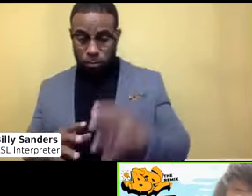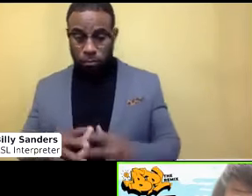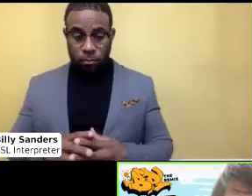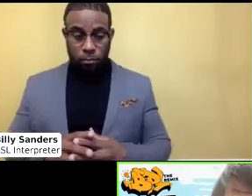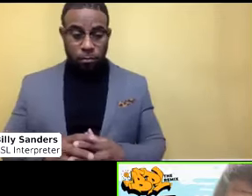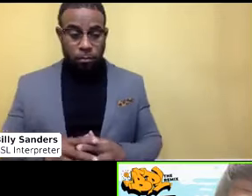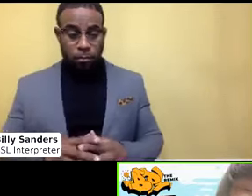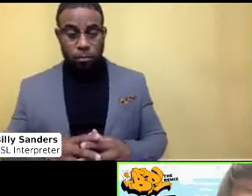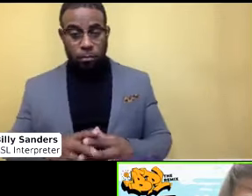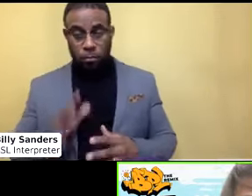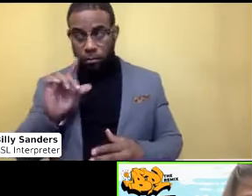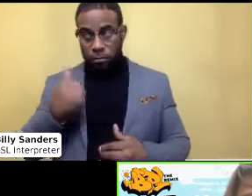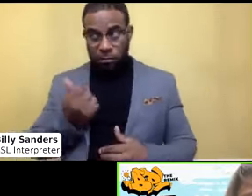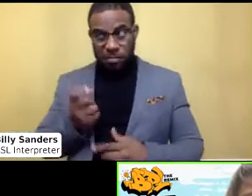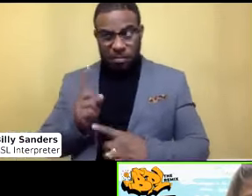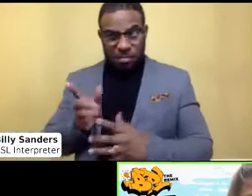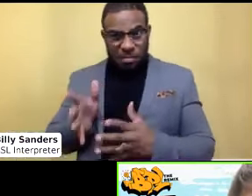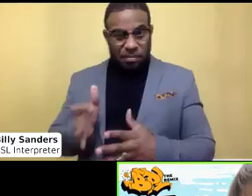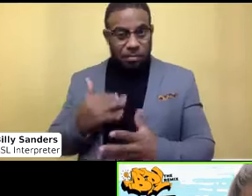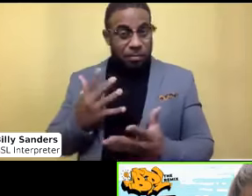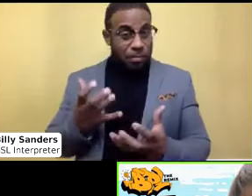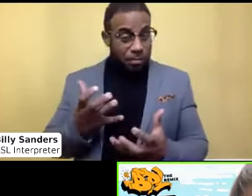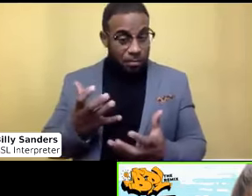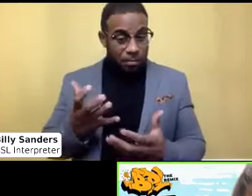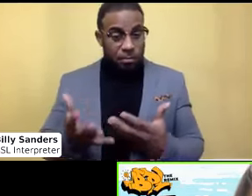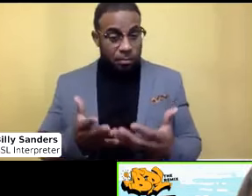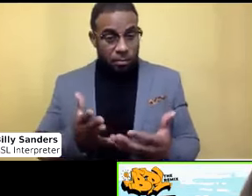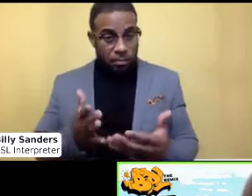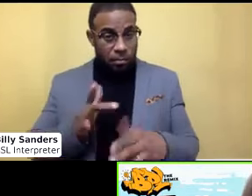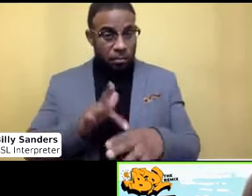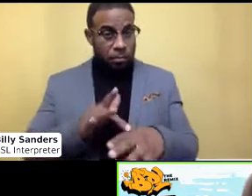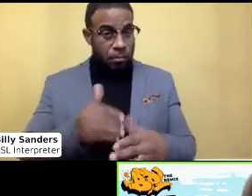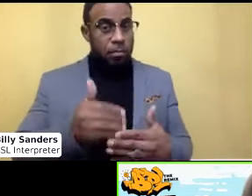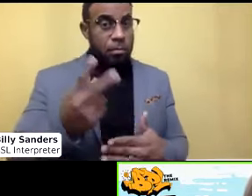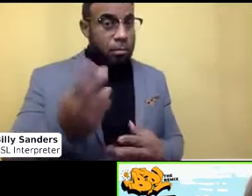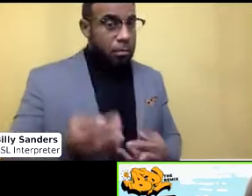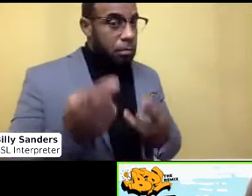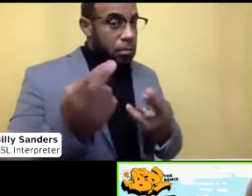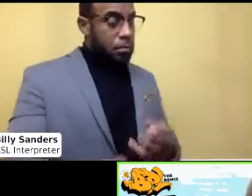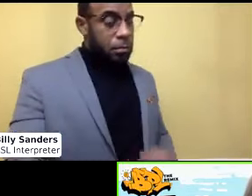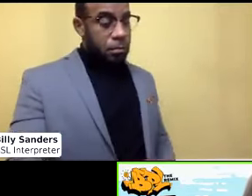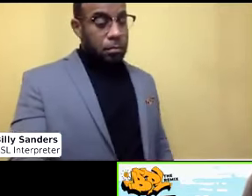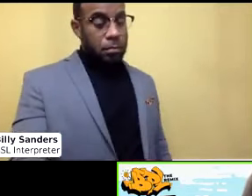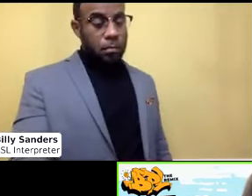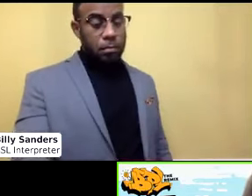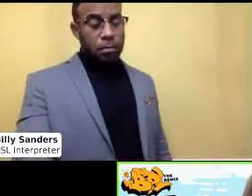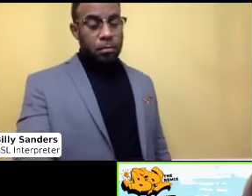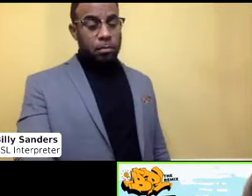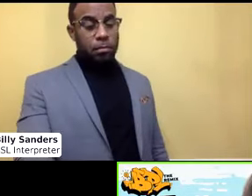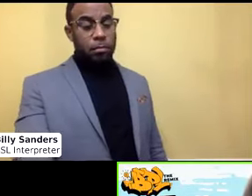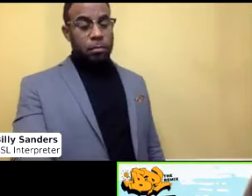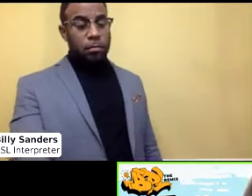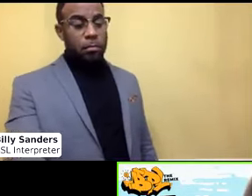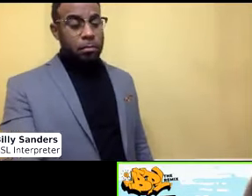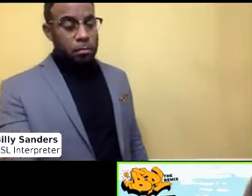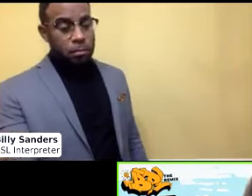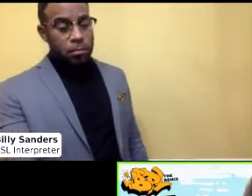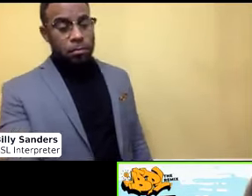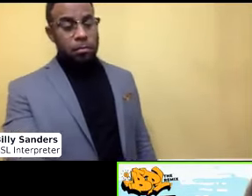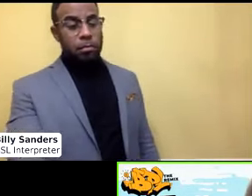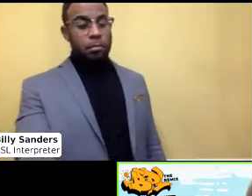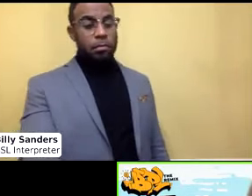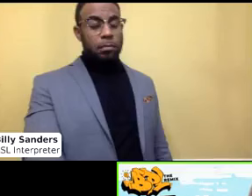I know we only have a few minutes. I want to get to your next two recommendations on